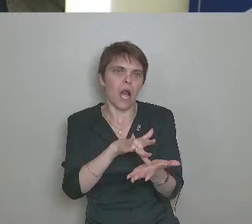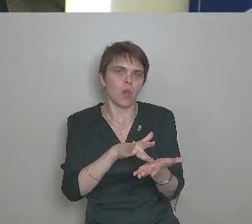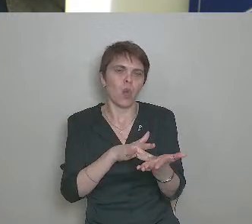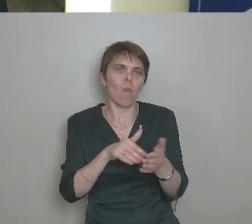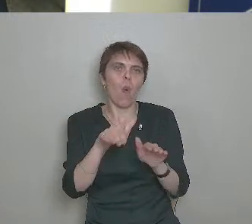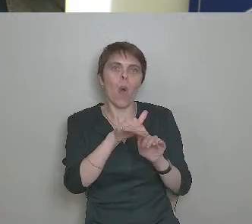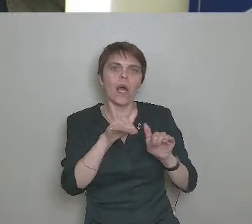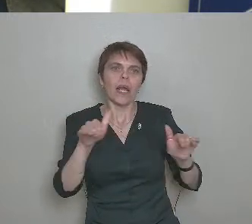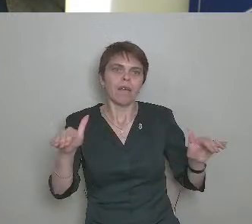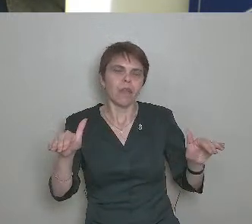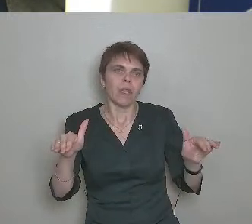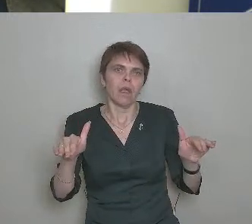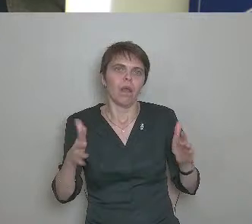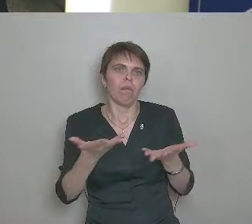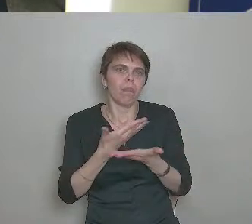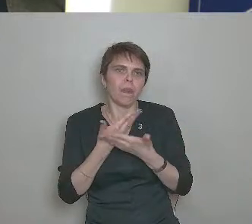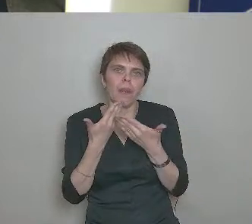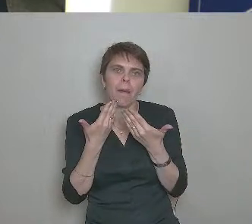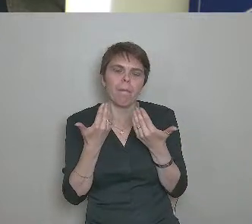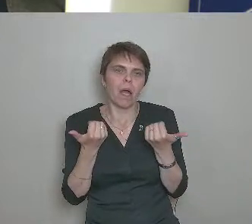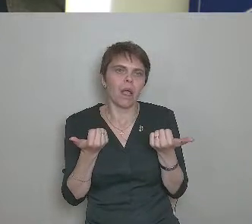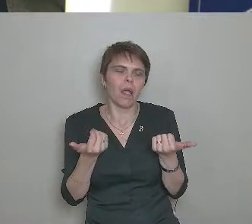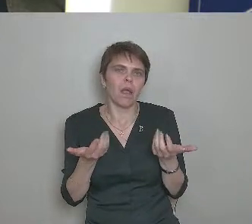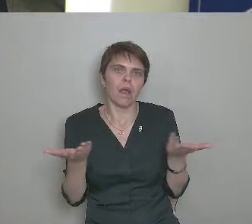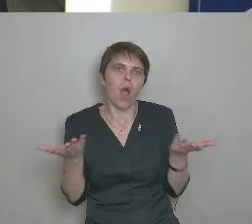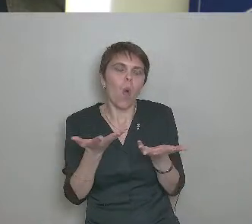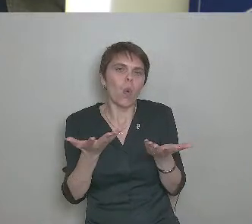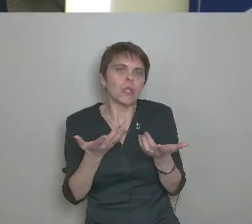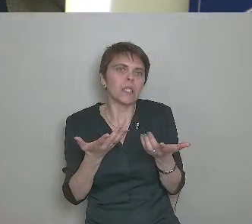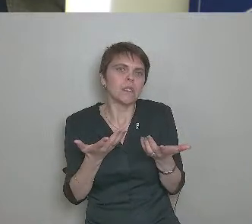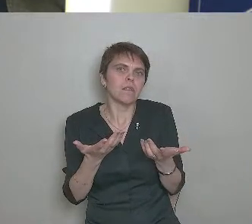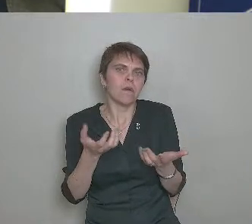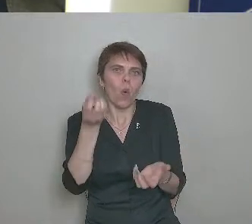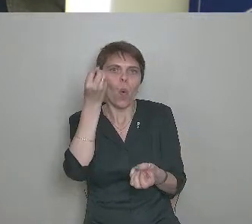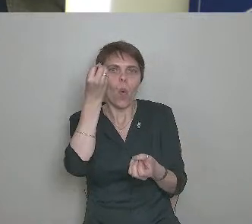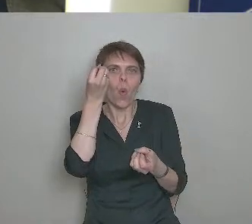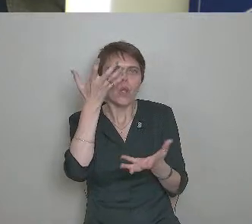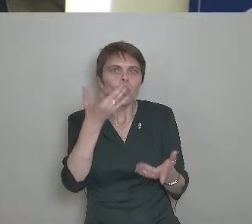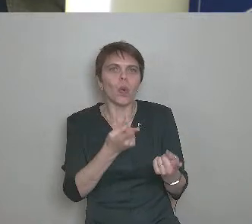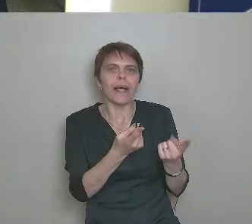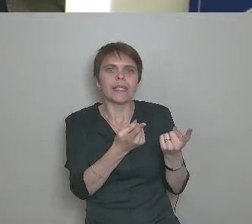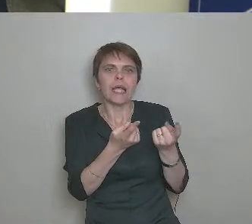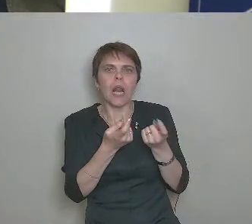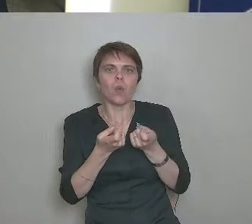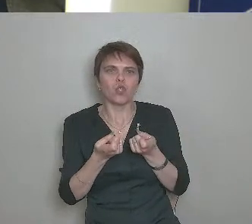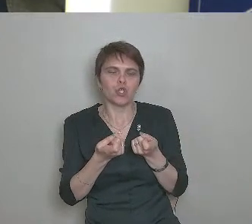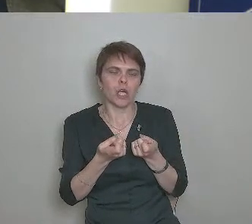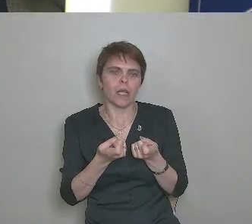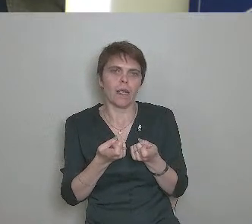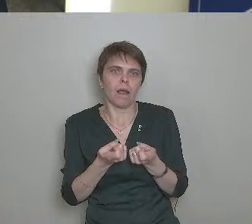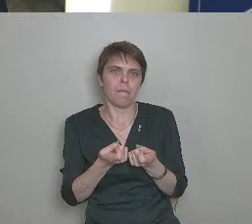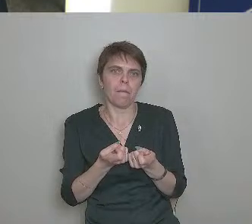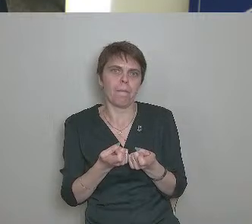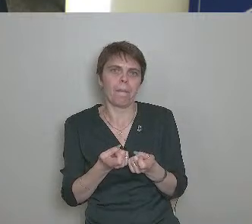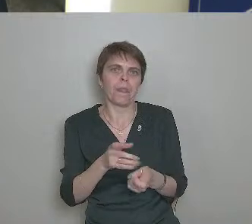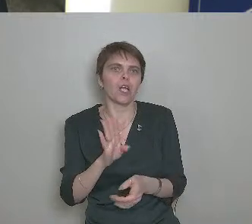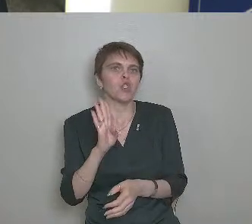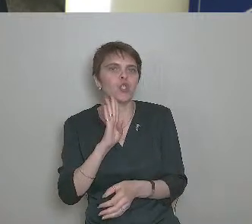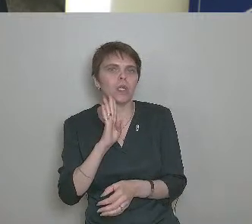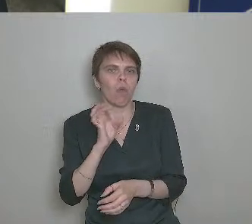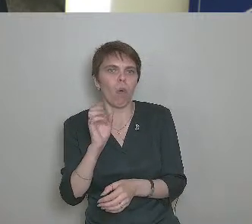happening under control of the central party organization or headquarter. So